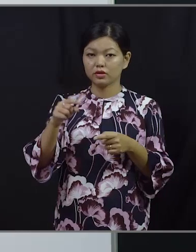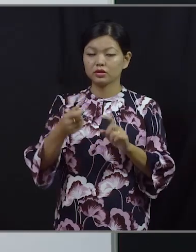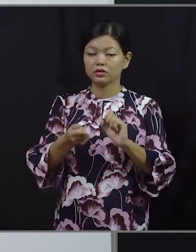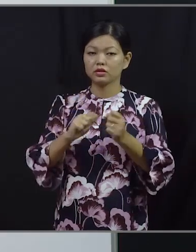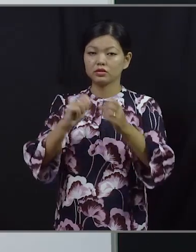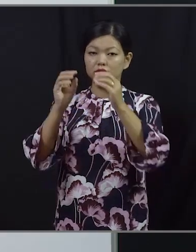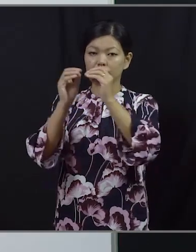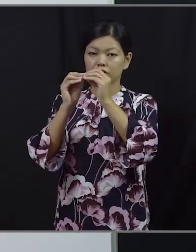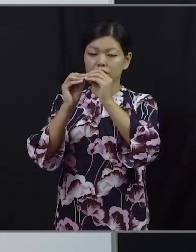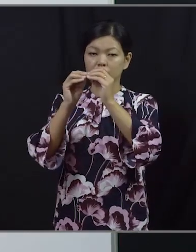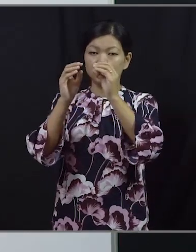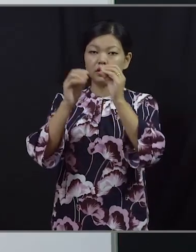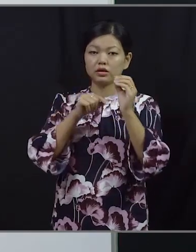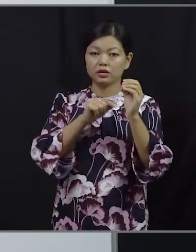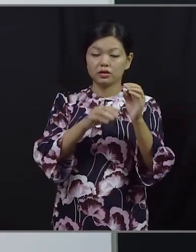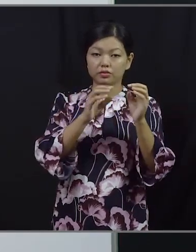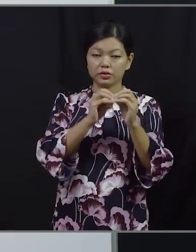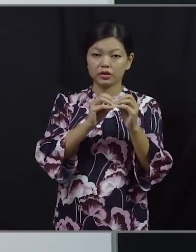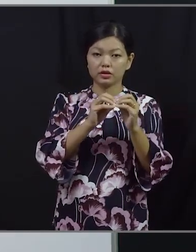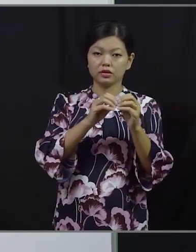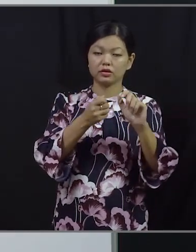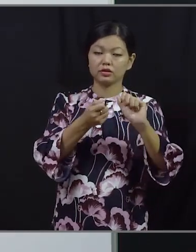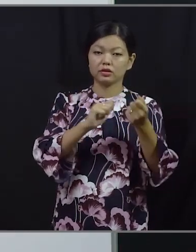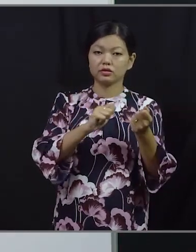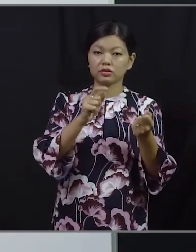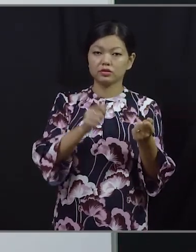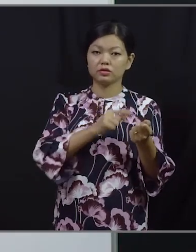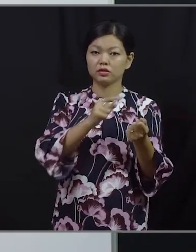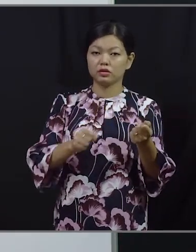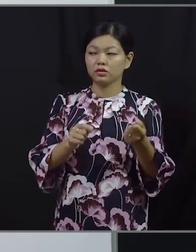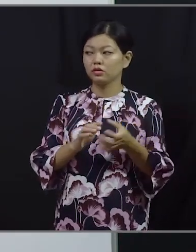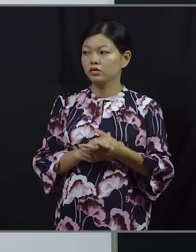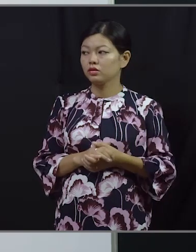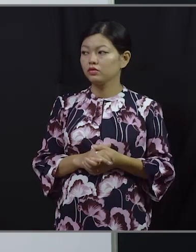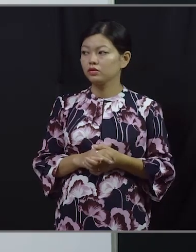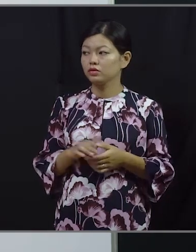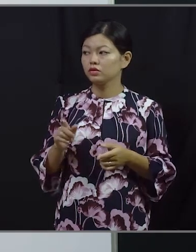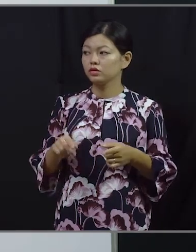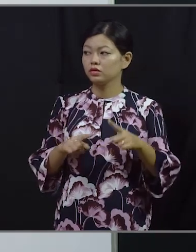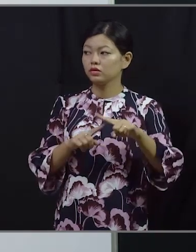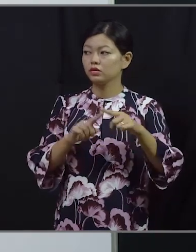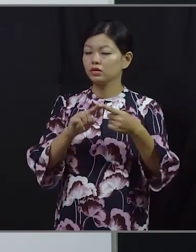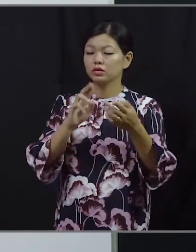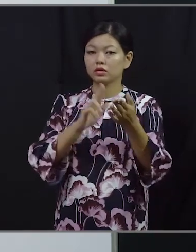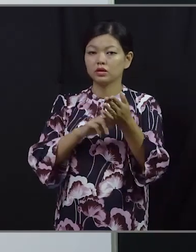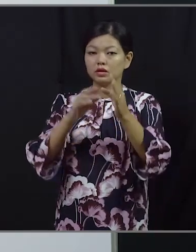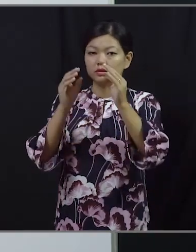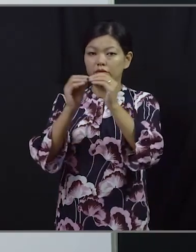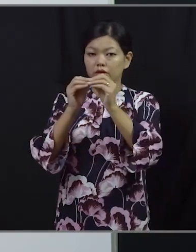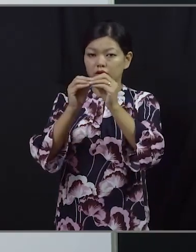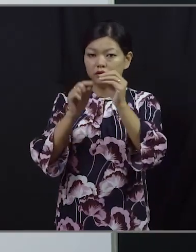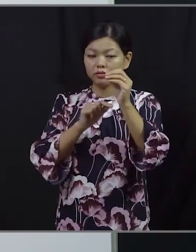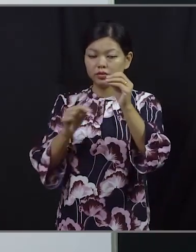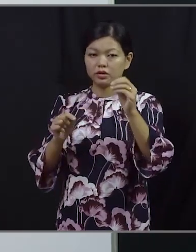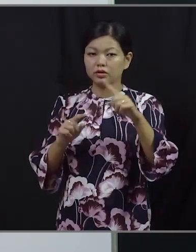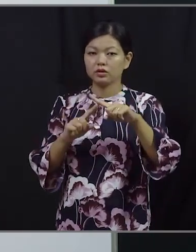alpha. So I can write angle subtended by the image is beta, and angle subtended by the object is alpha. Okay, why I'm taking 10 alpha and